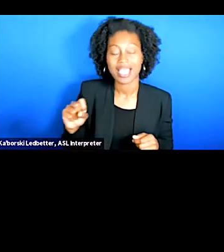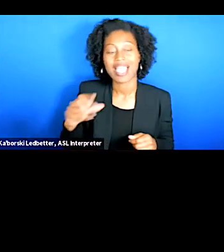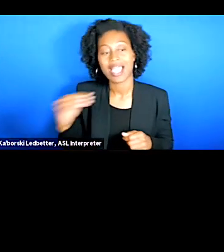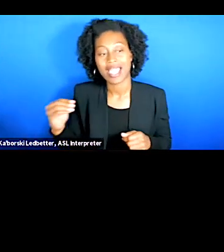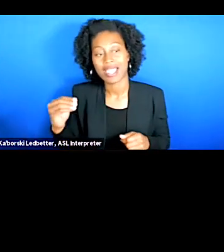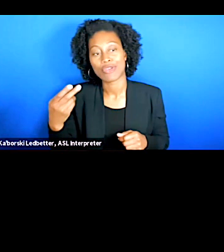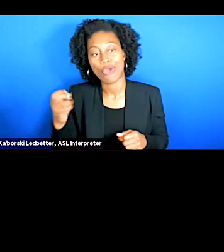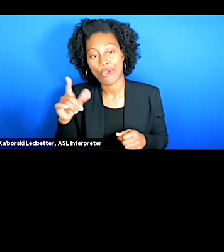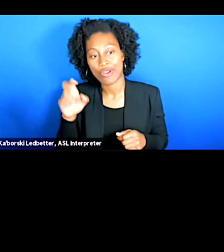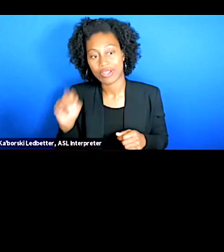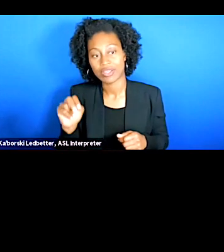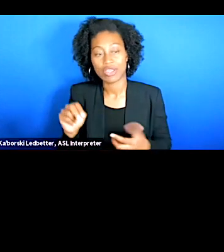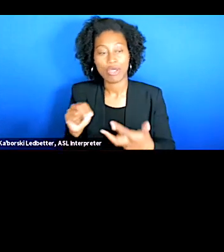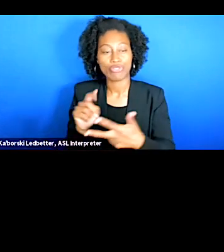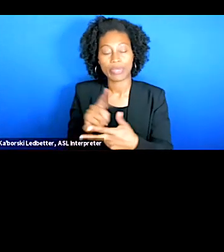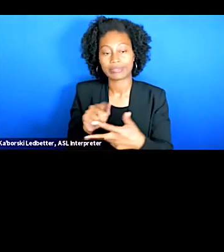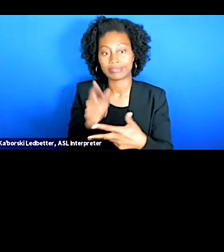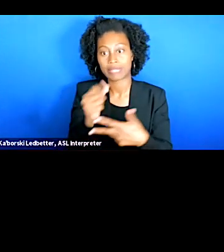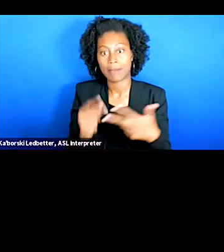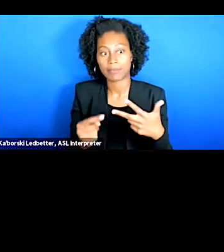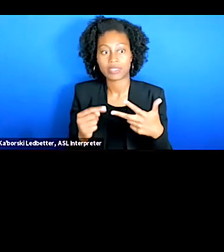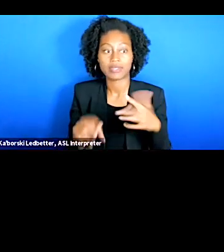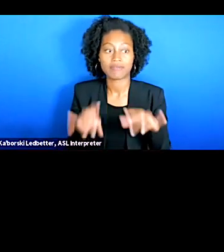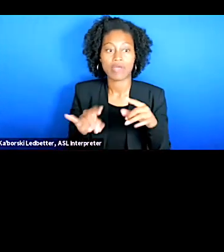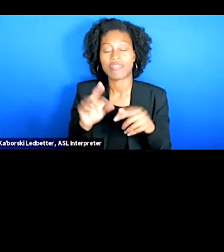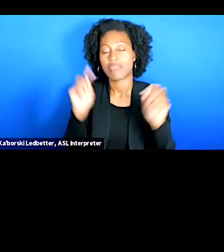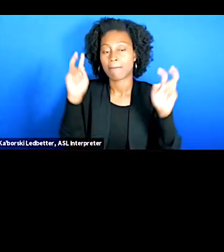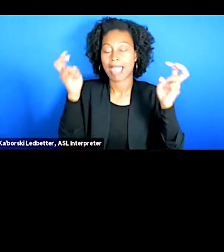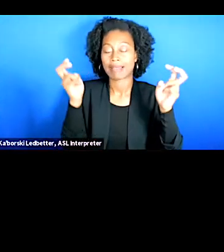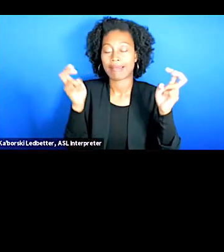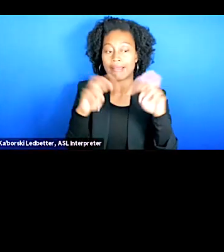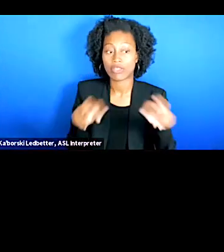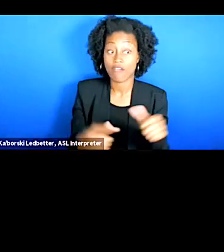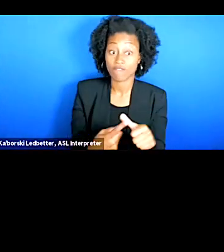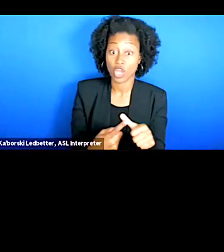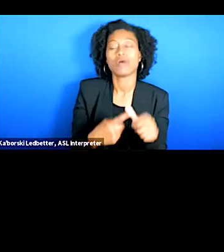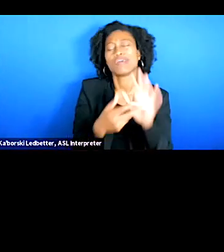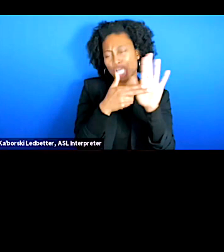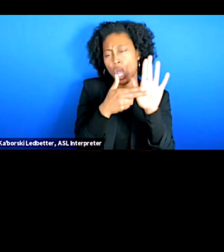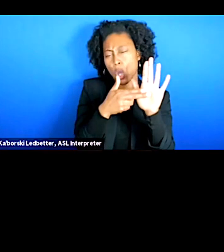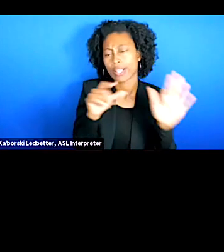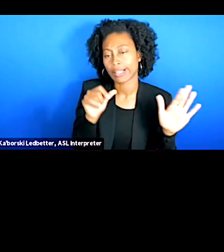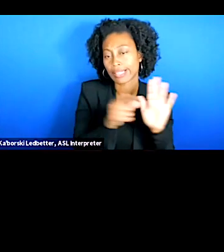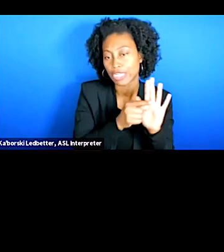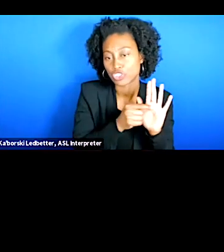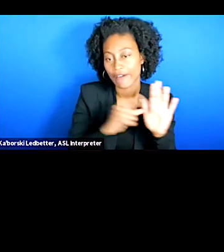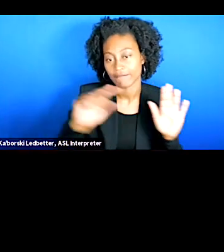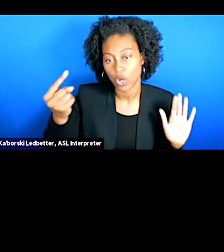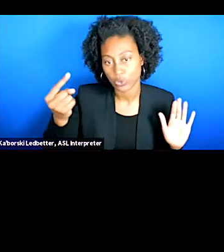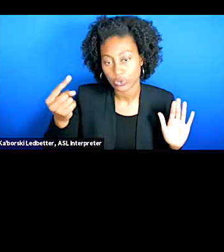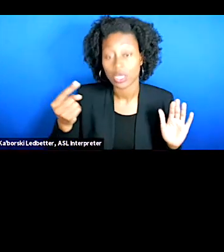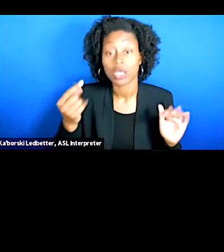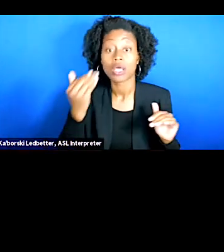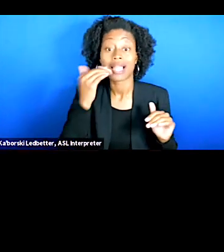conducting thematic analysis. The first step is to code the literature. As Lisette presented earlier, literature may be